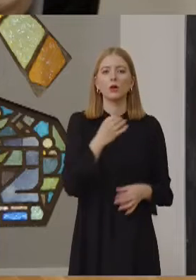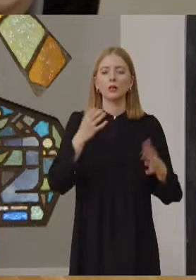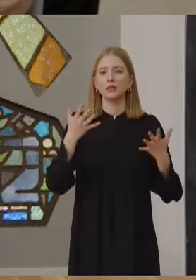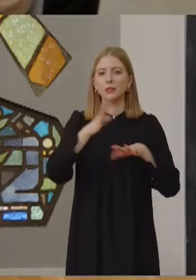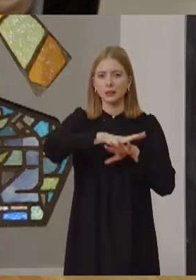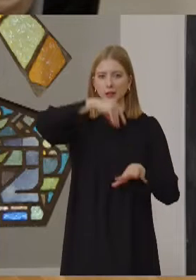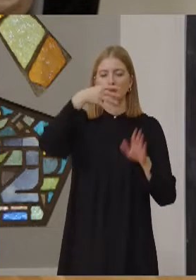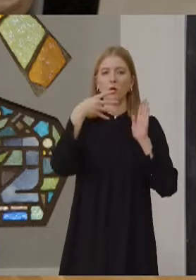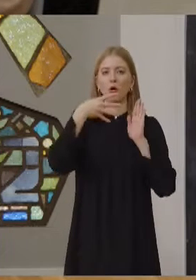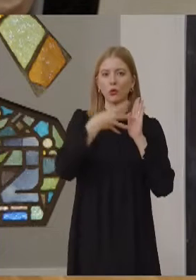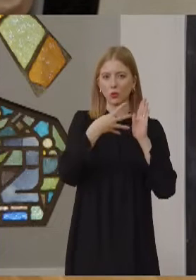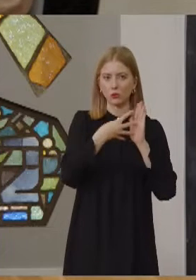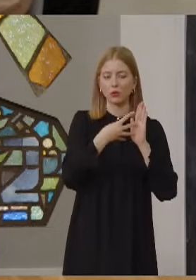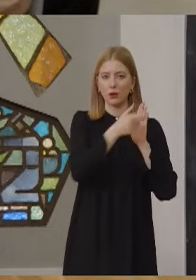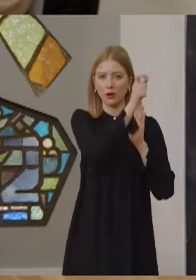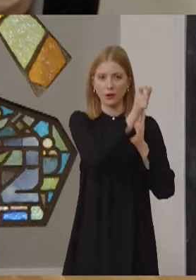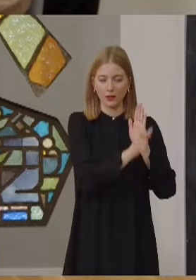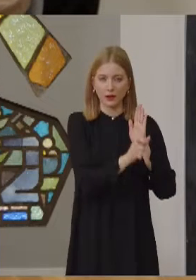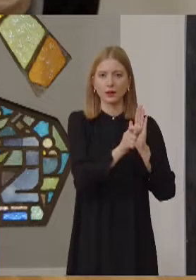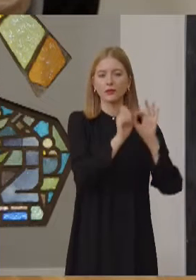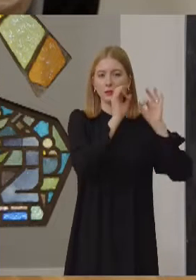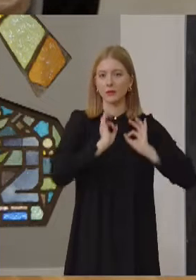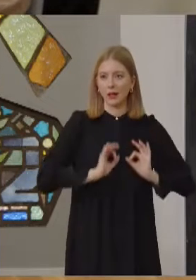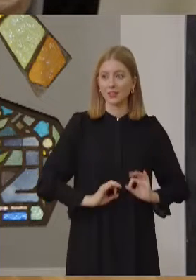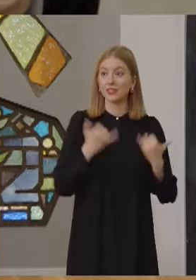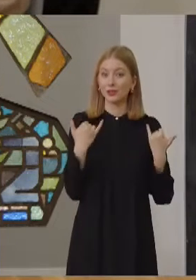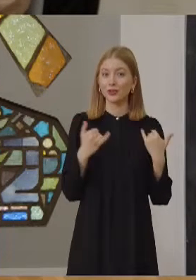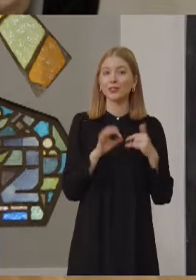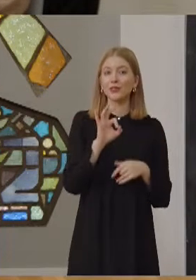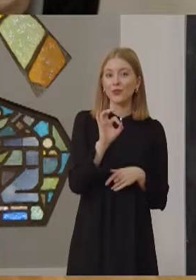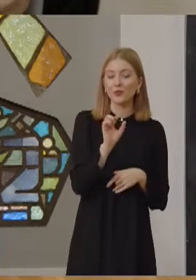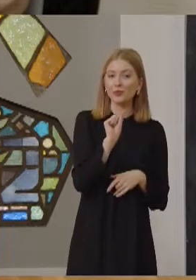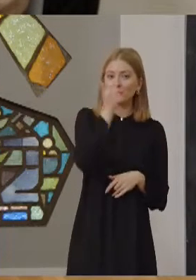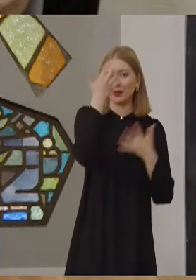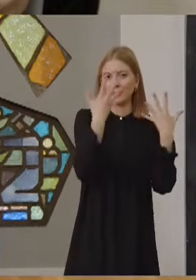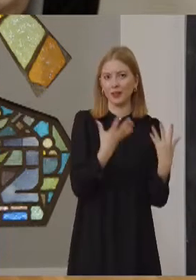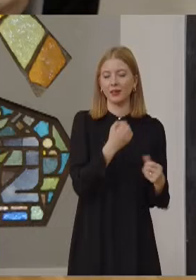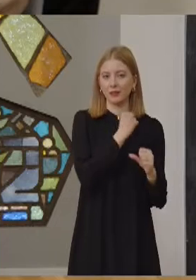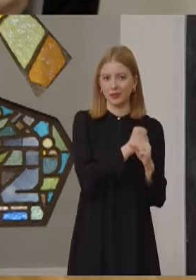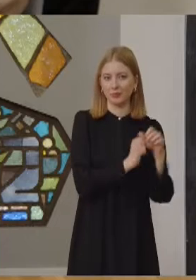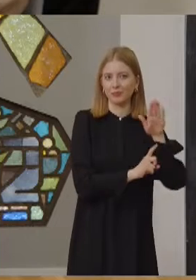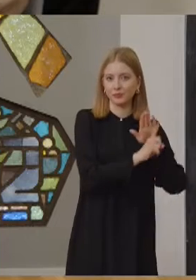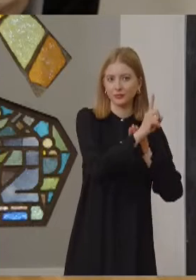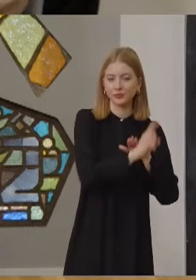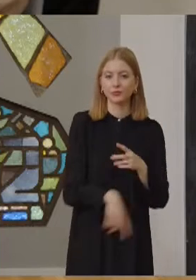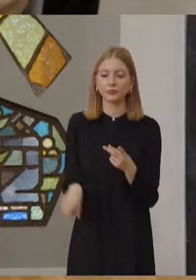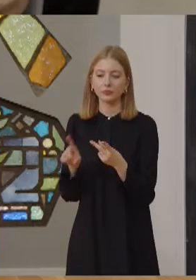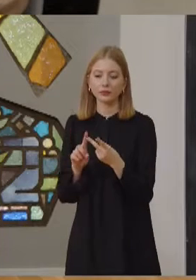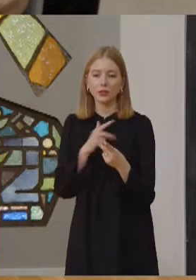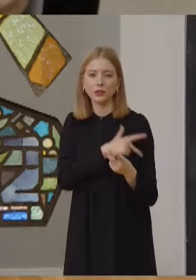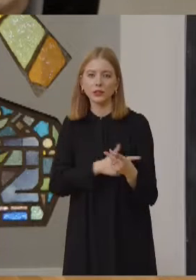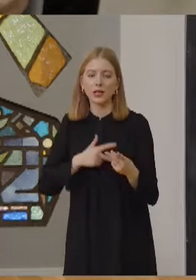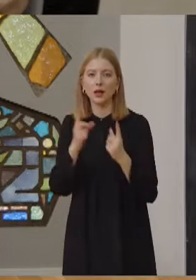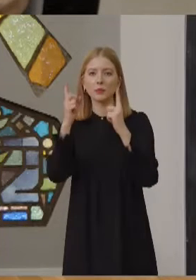a lawyer and ombudsperson of the Seimas, who has just